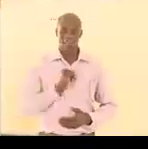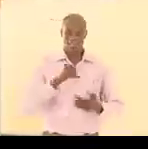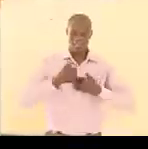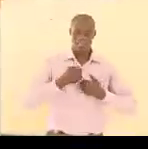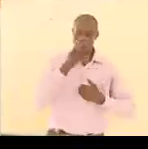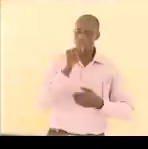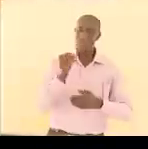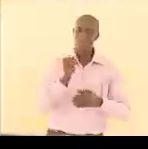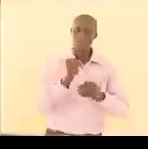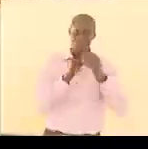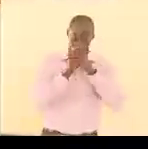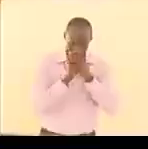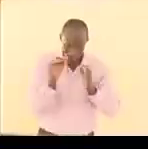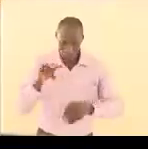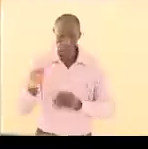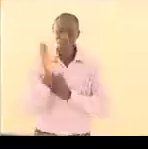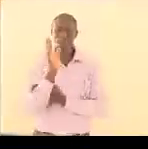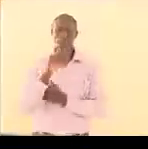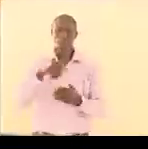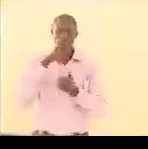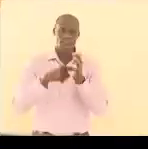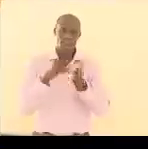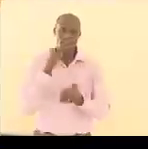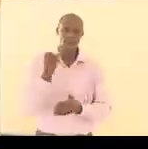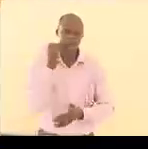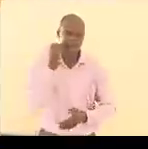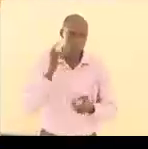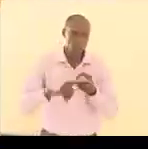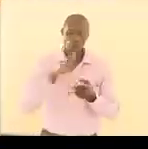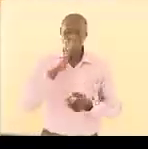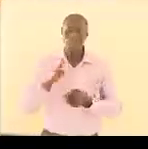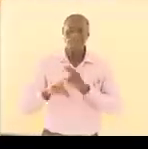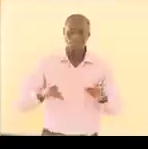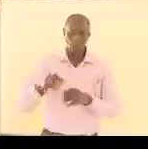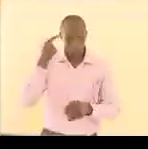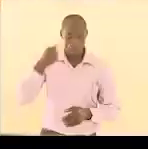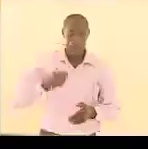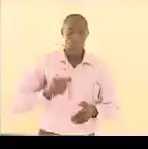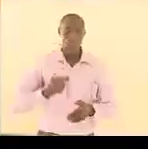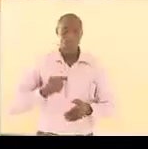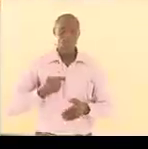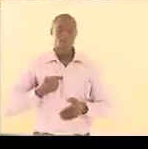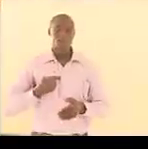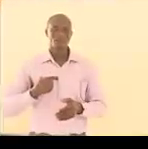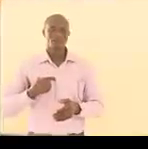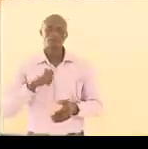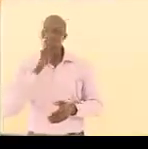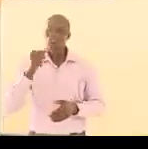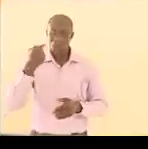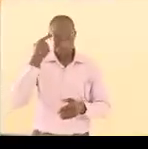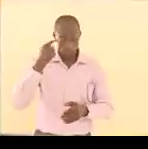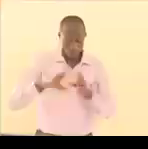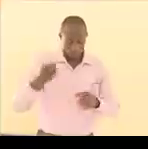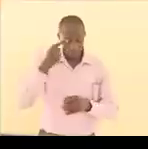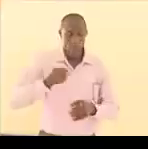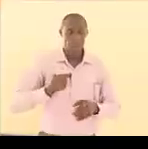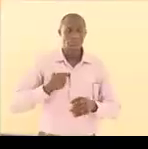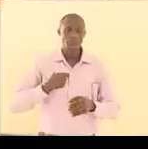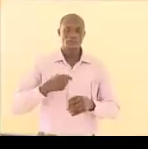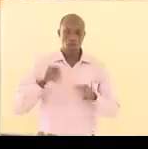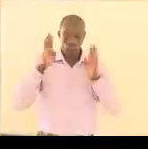been worshiping God, I have been doing whatever, so this is supposed to be done for me. If it is not done for me, I begin to wonder, do you